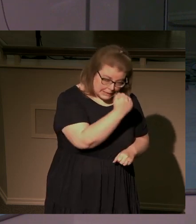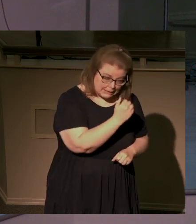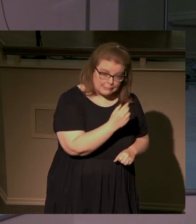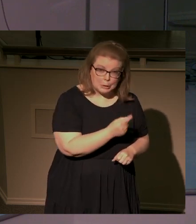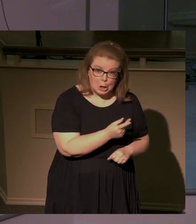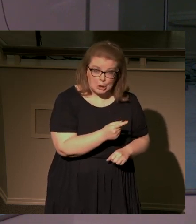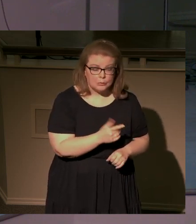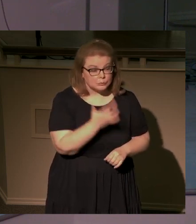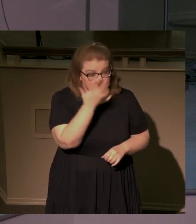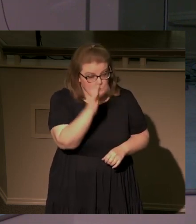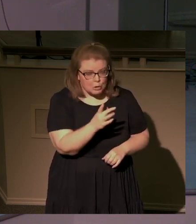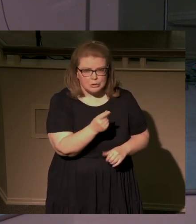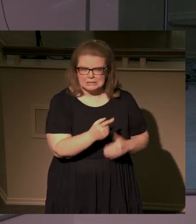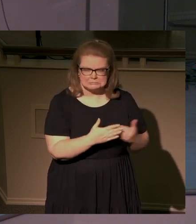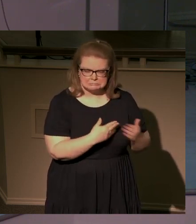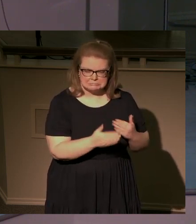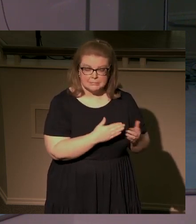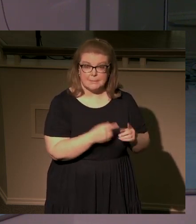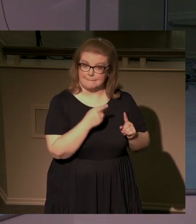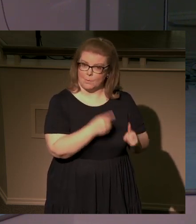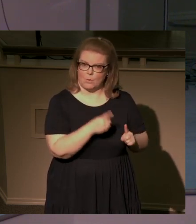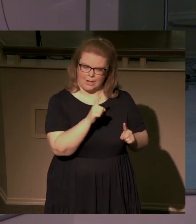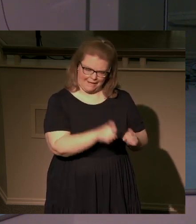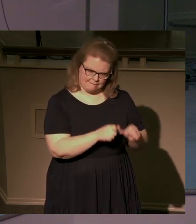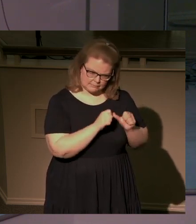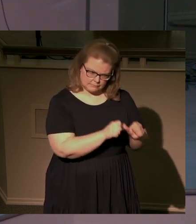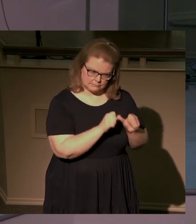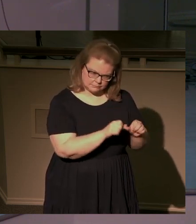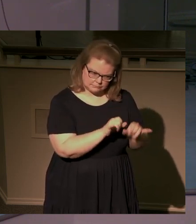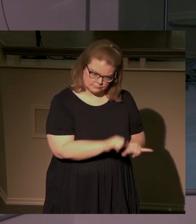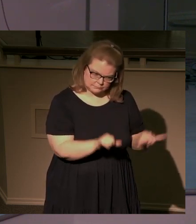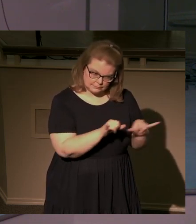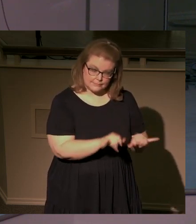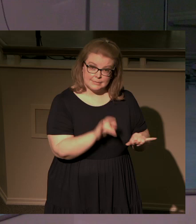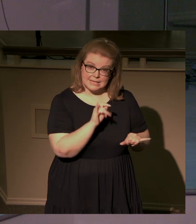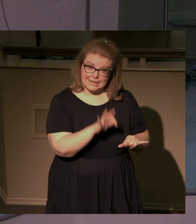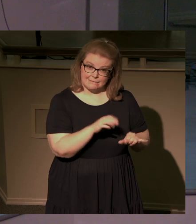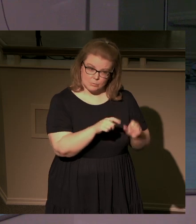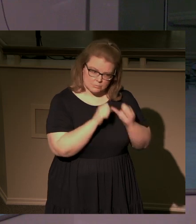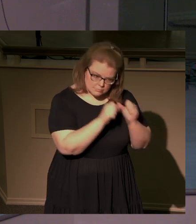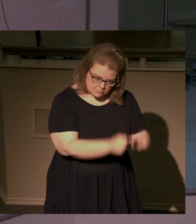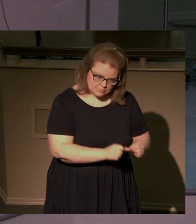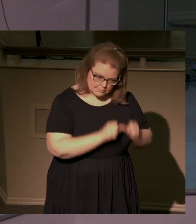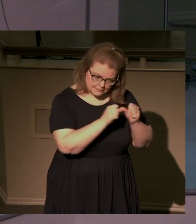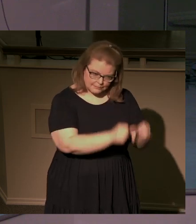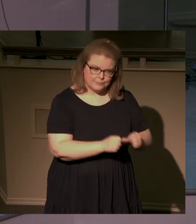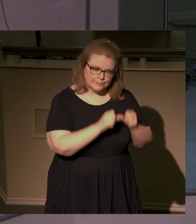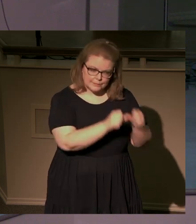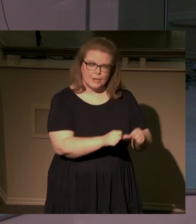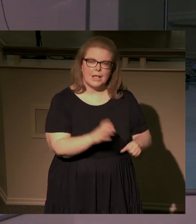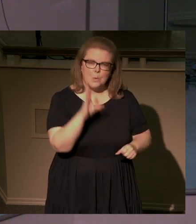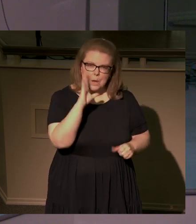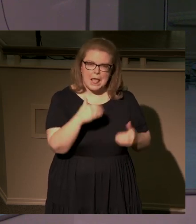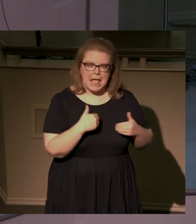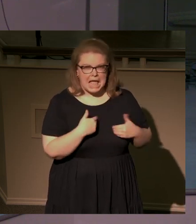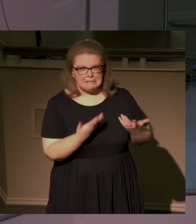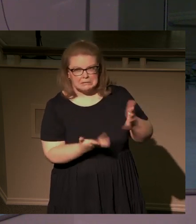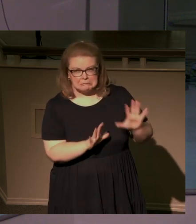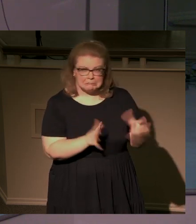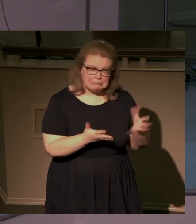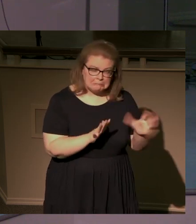dog, but you're going to have to persist. And if you persist enough, you will get a halfway